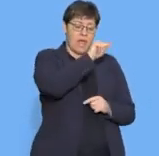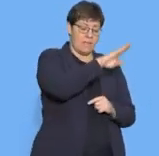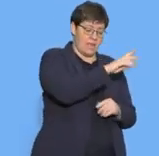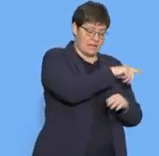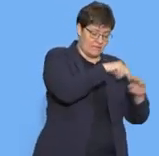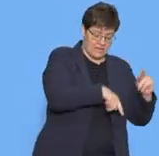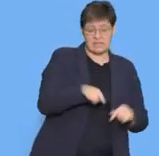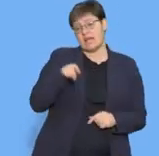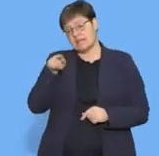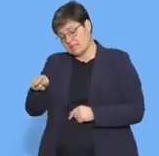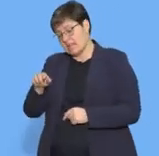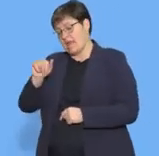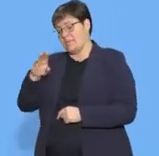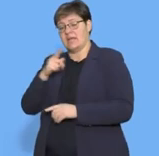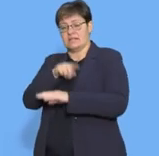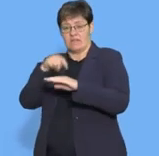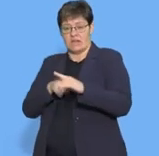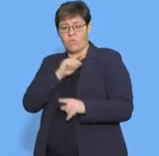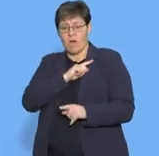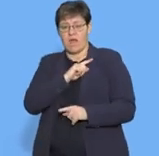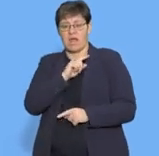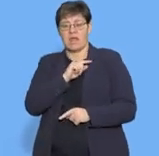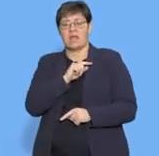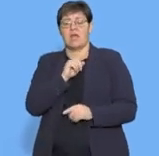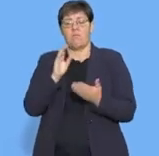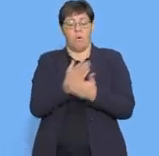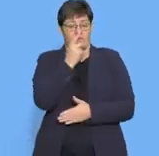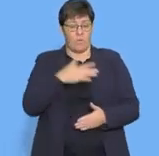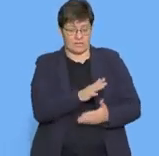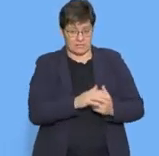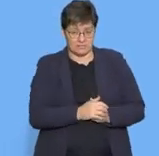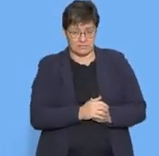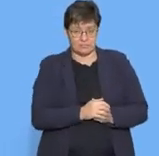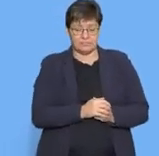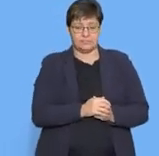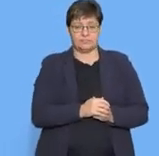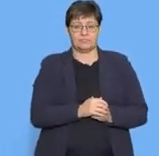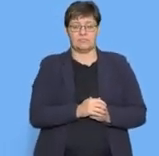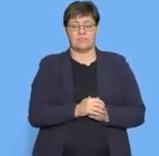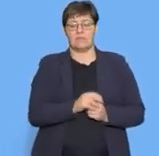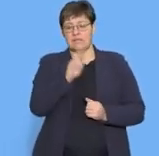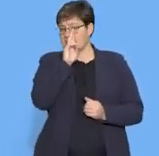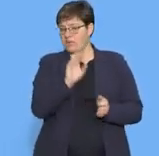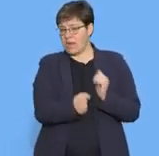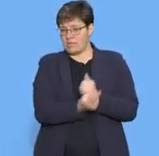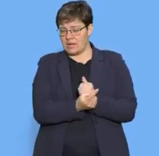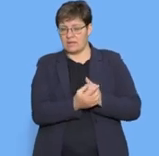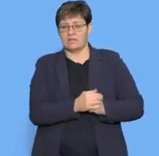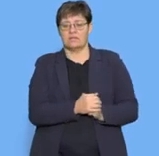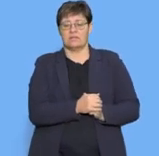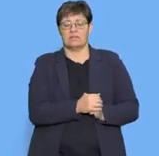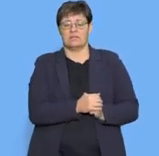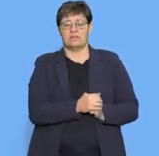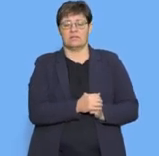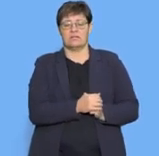AB, and I'm going to divide this side by AB. And what's going to happen now, can you see what's going to cancel